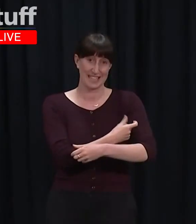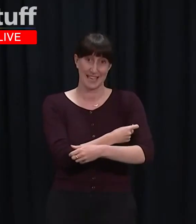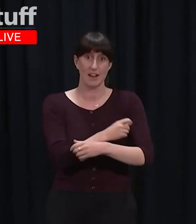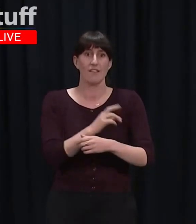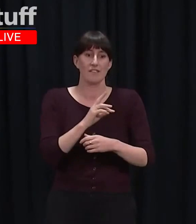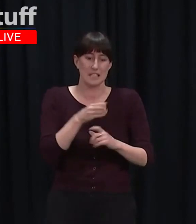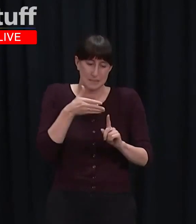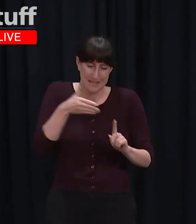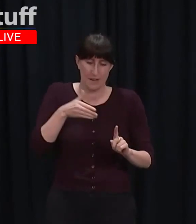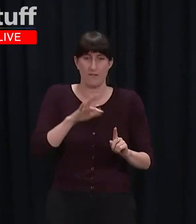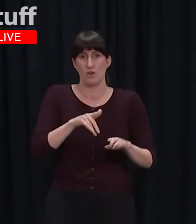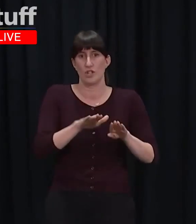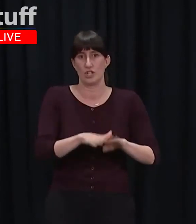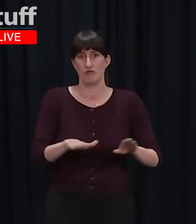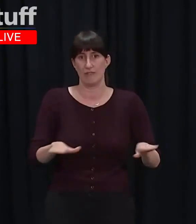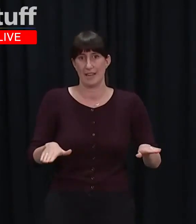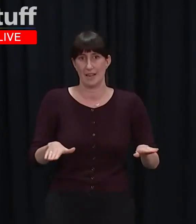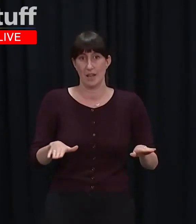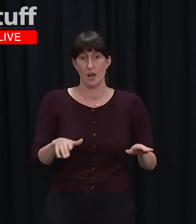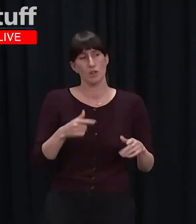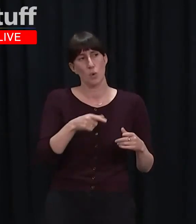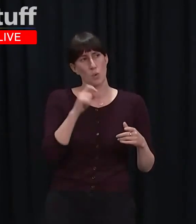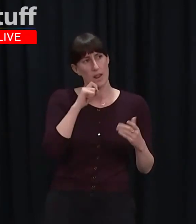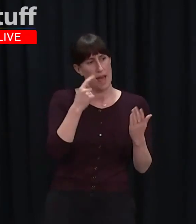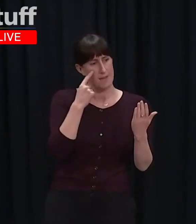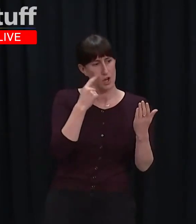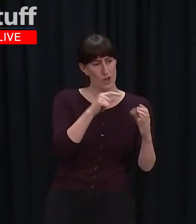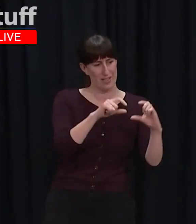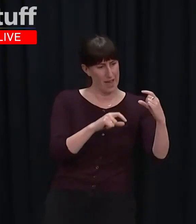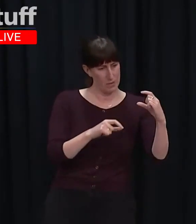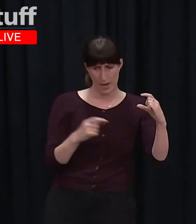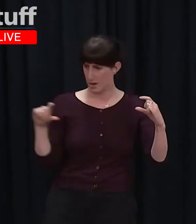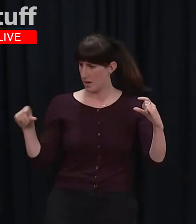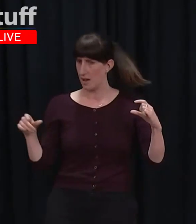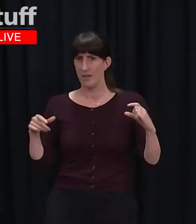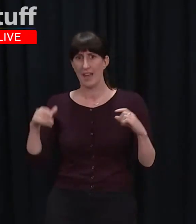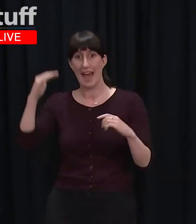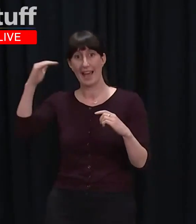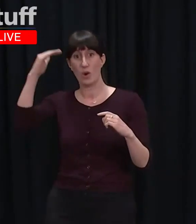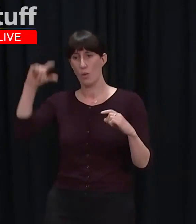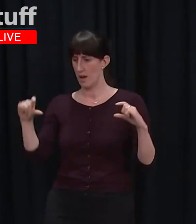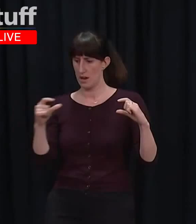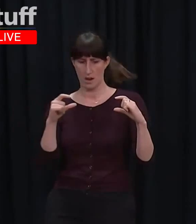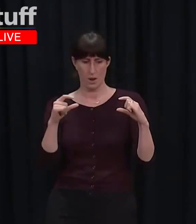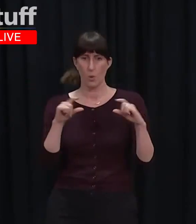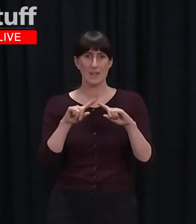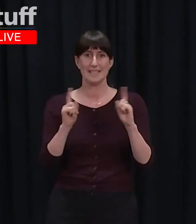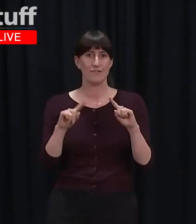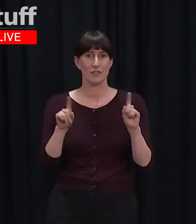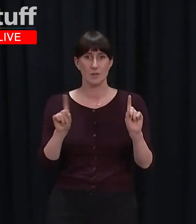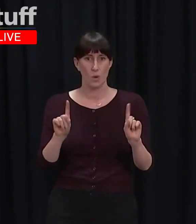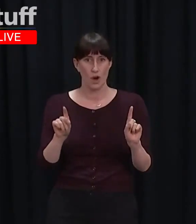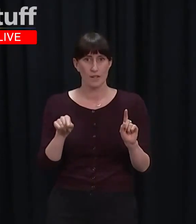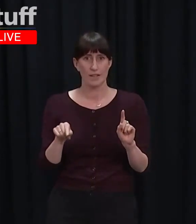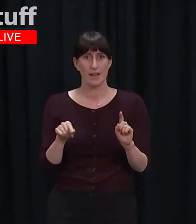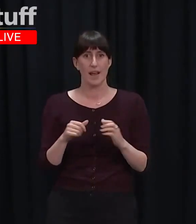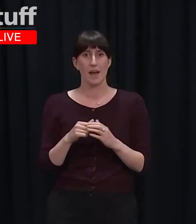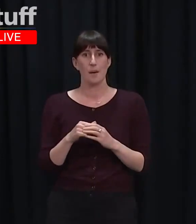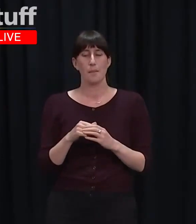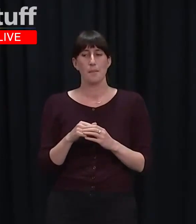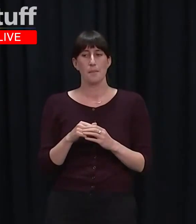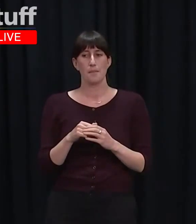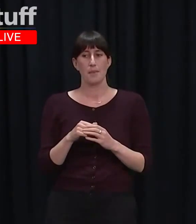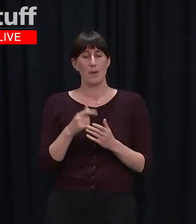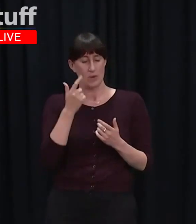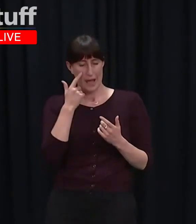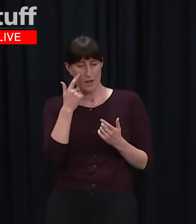what are the differences between that formulation and the adult formulation, and what does that mean for the timing of a program that we might be able to roll